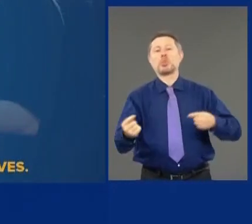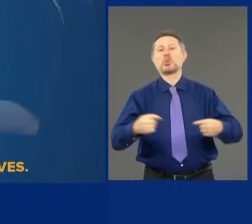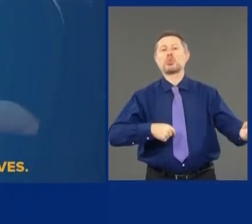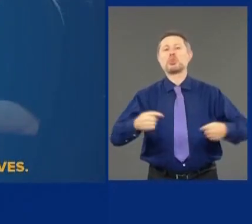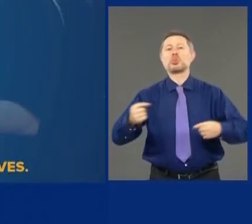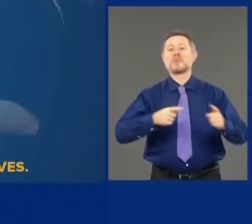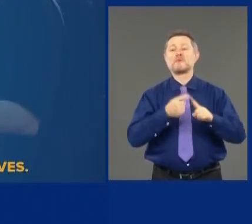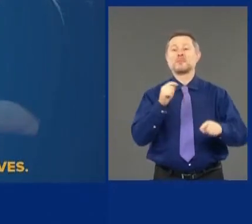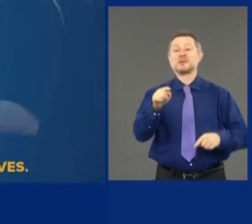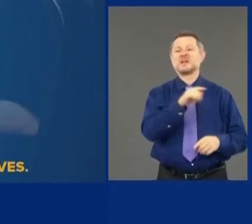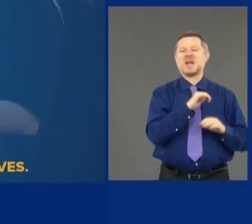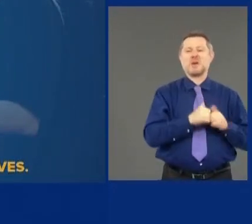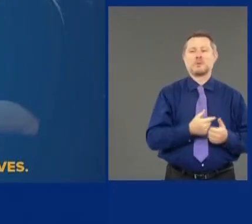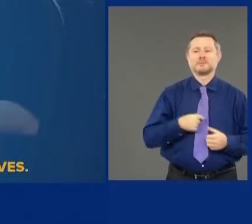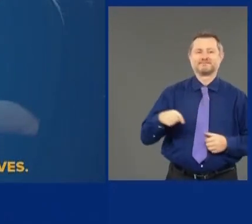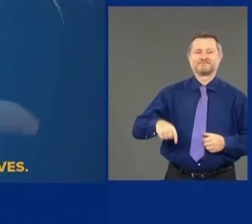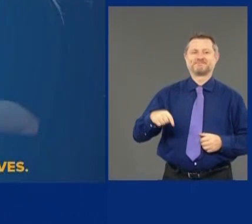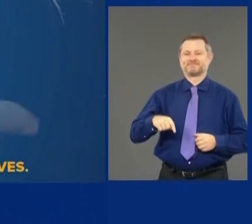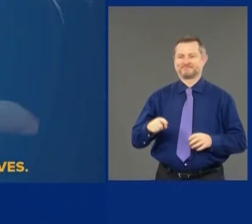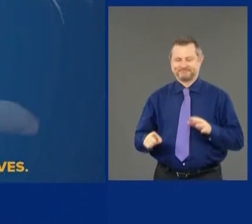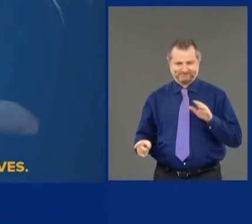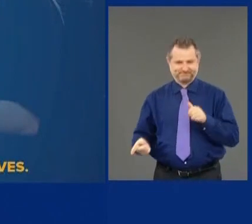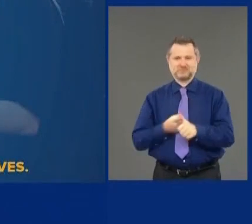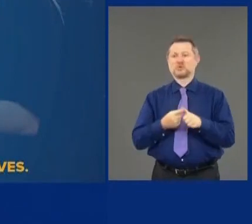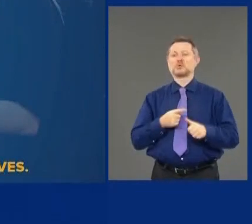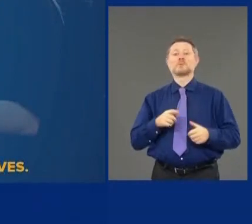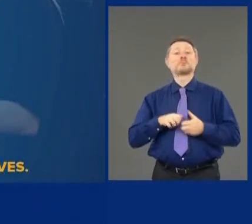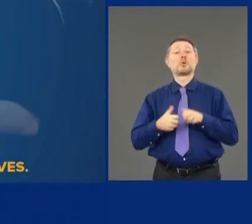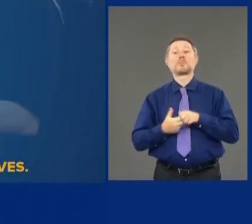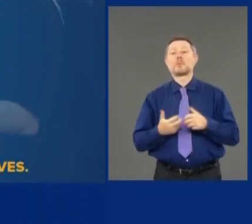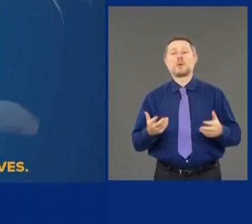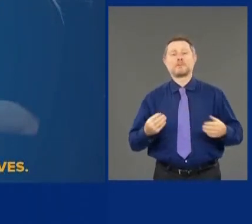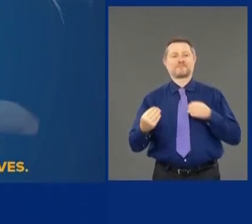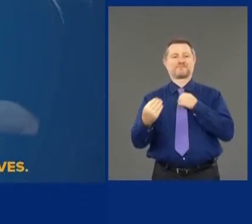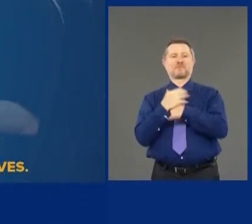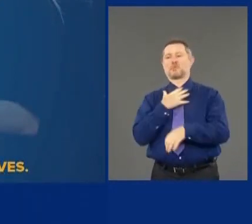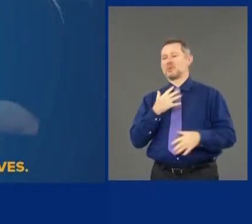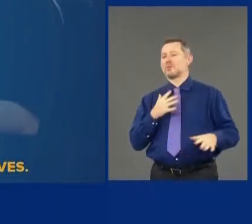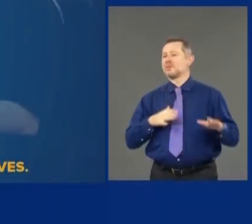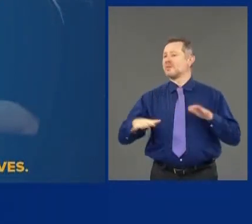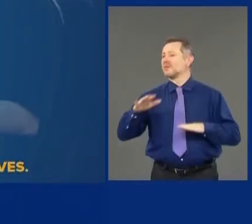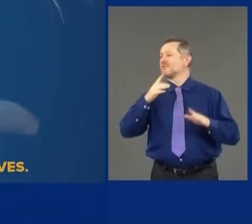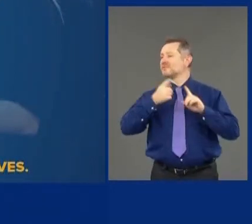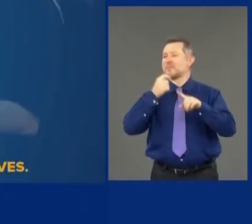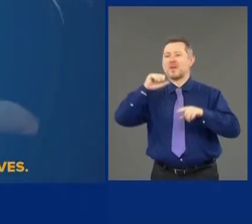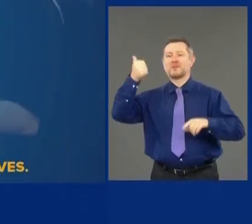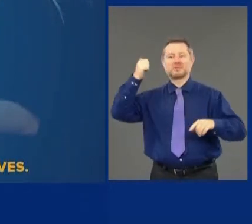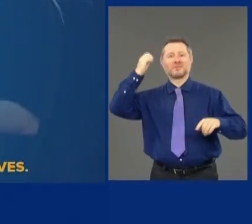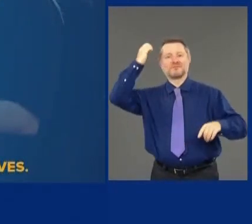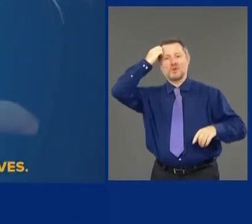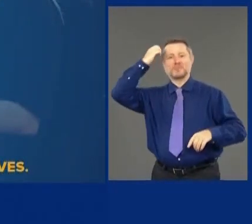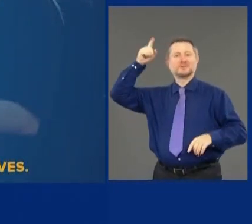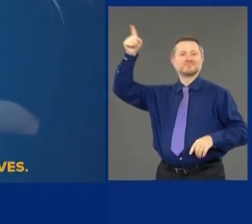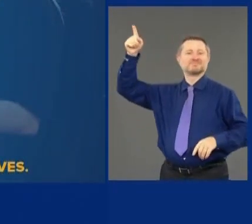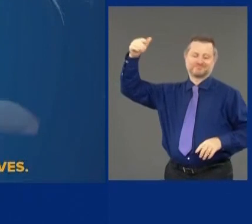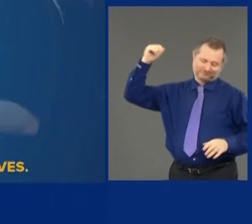got infected the first time. We got infected by people coming from Europe through our airports.